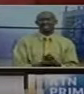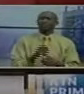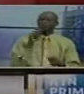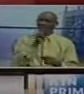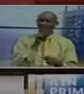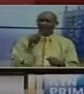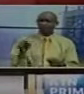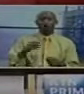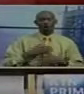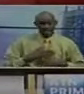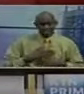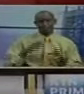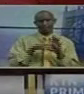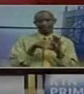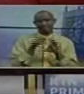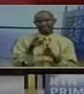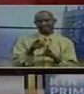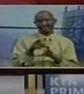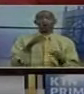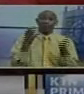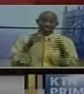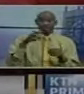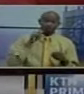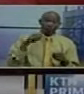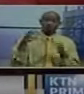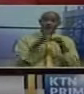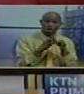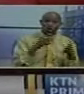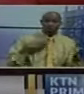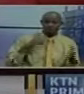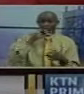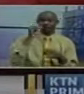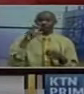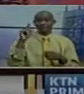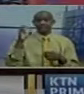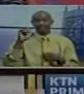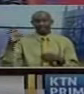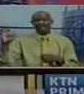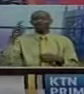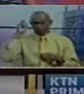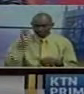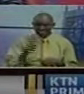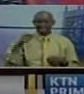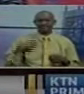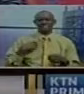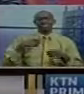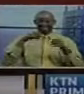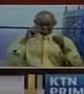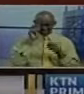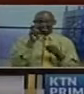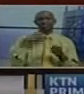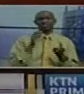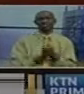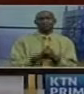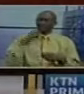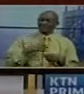therefore, honorable members, whether you're from CORD or from Jubilee, you must be indignant about this matter. We